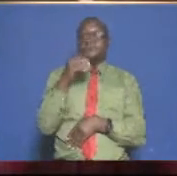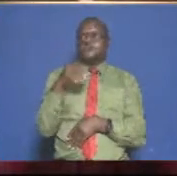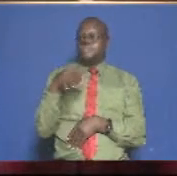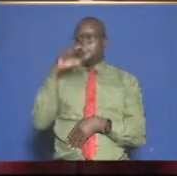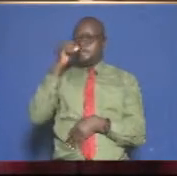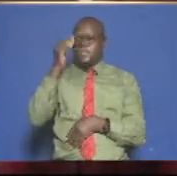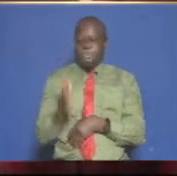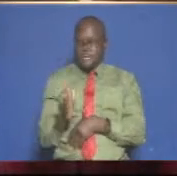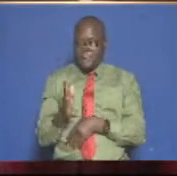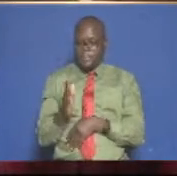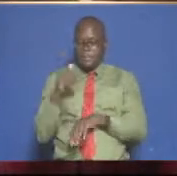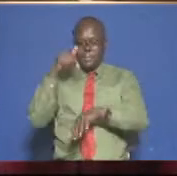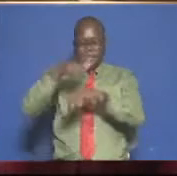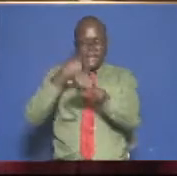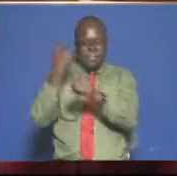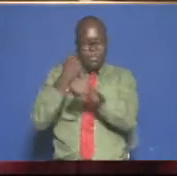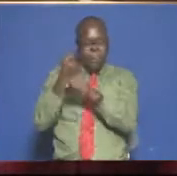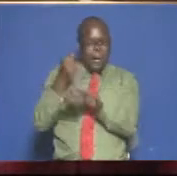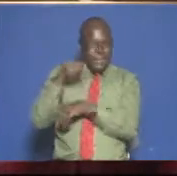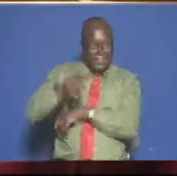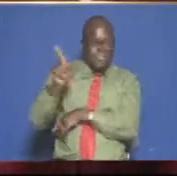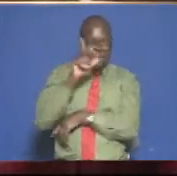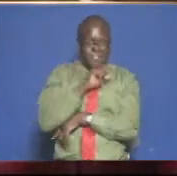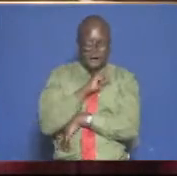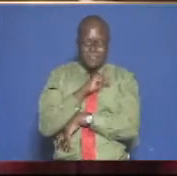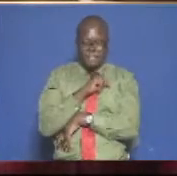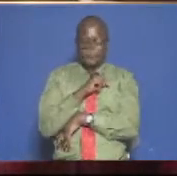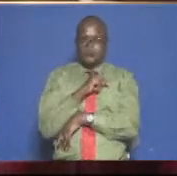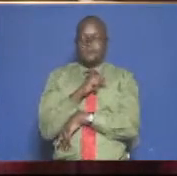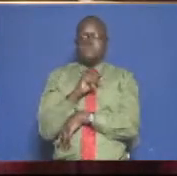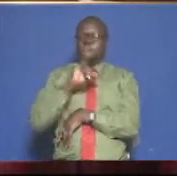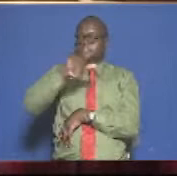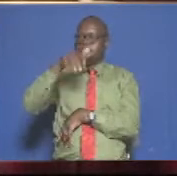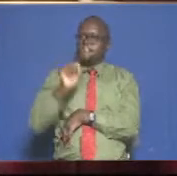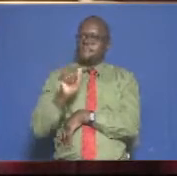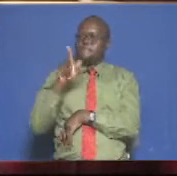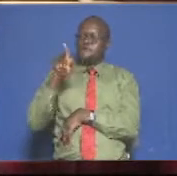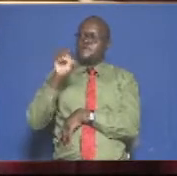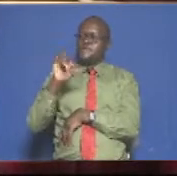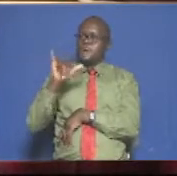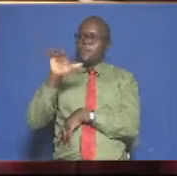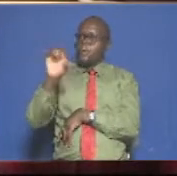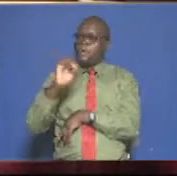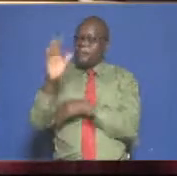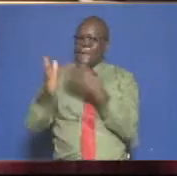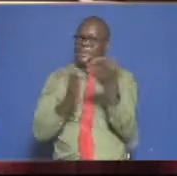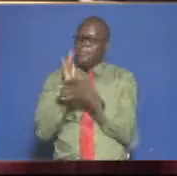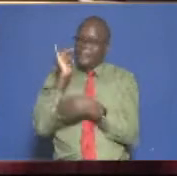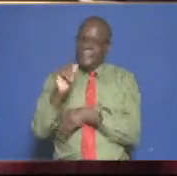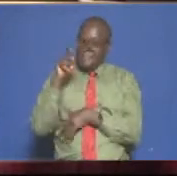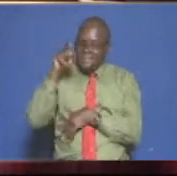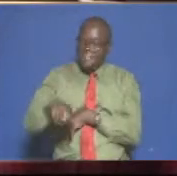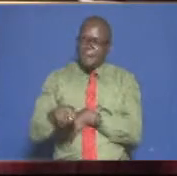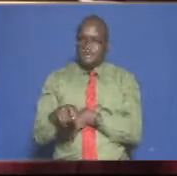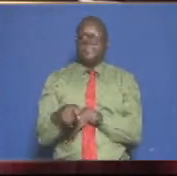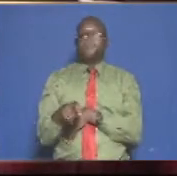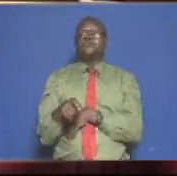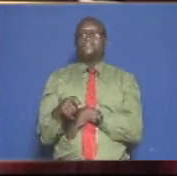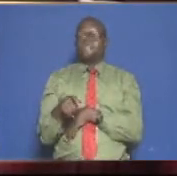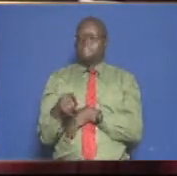when he was in line of duty, Jakoyo ensured that he was indeed the man in the